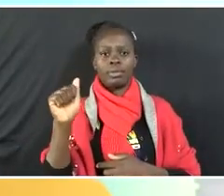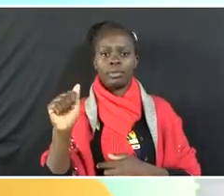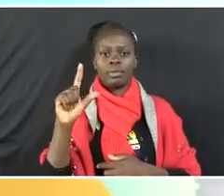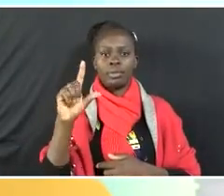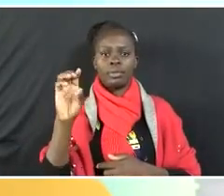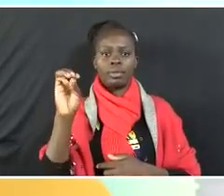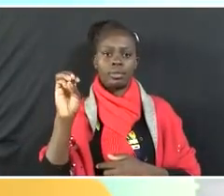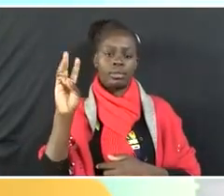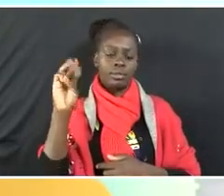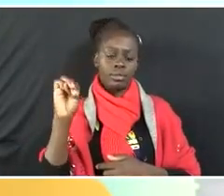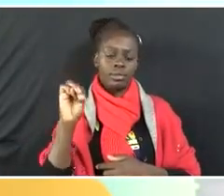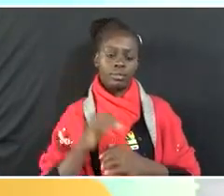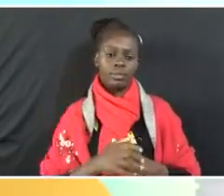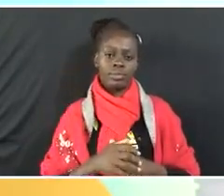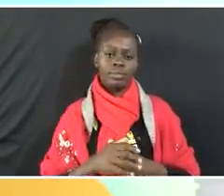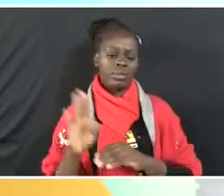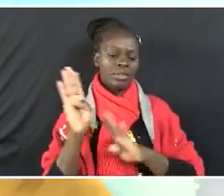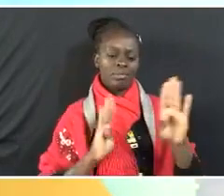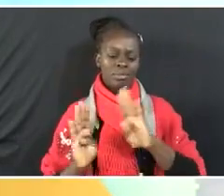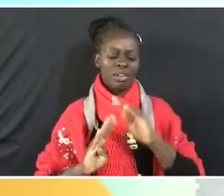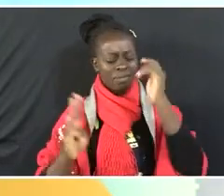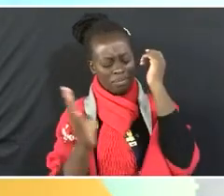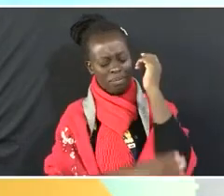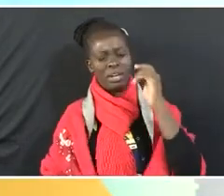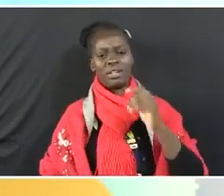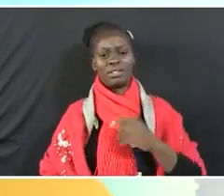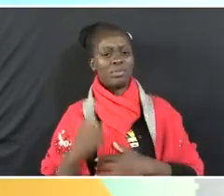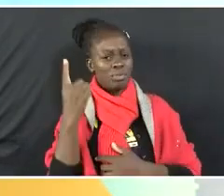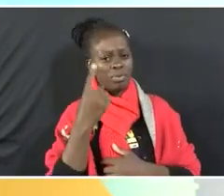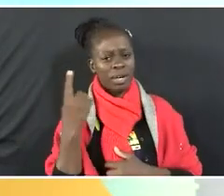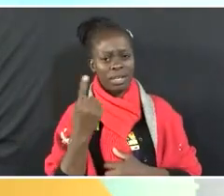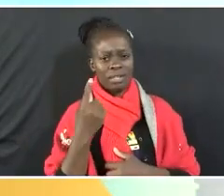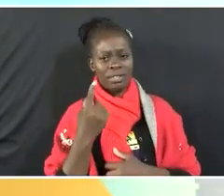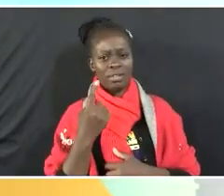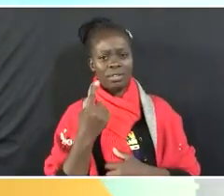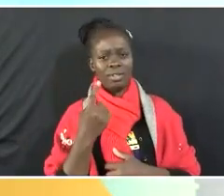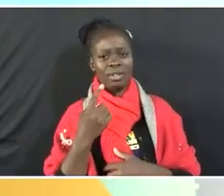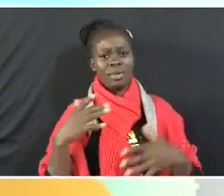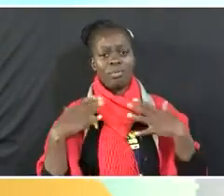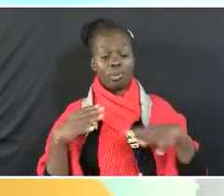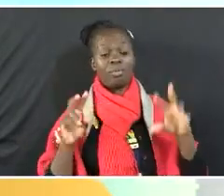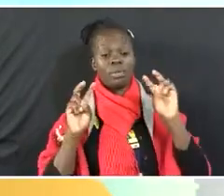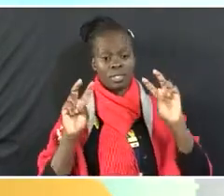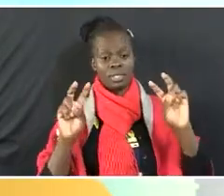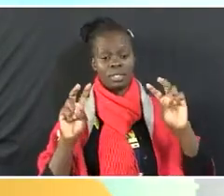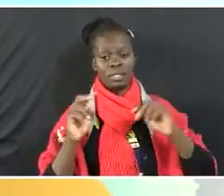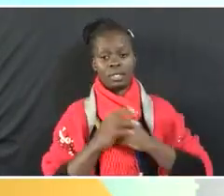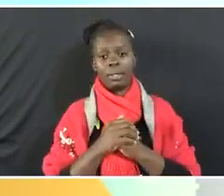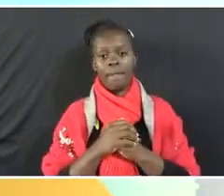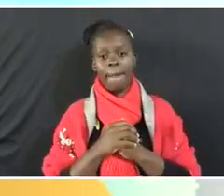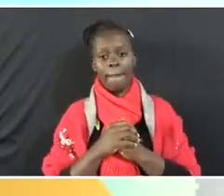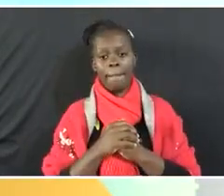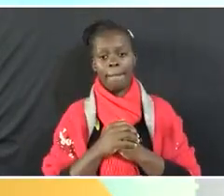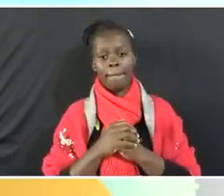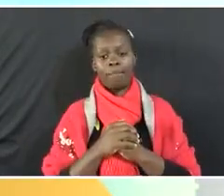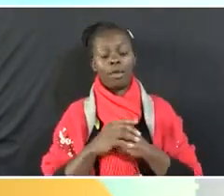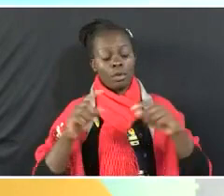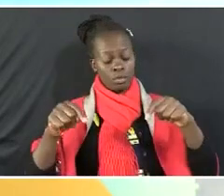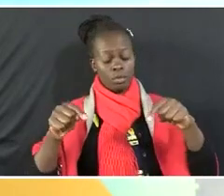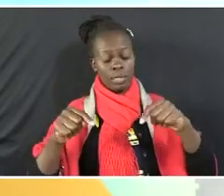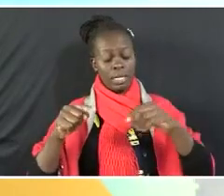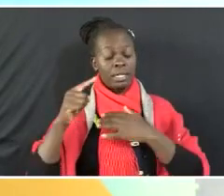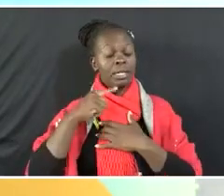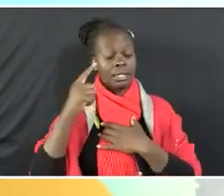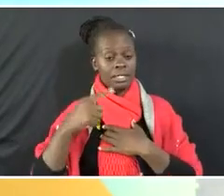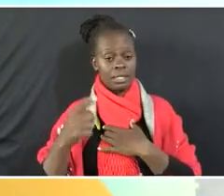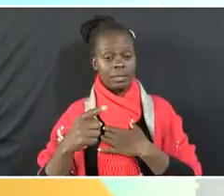Sabbath from New Life pulpit. This may be the last time, so let me just talk. I'm going to tell you, this issue of young